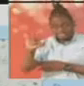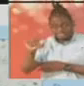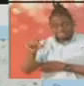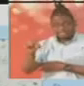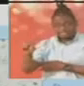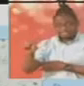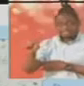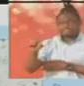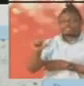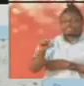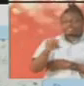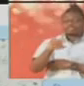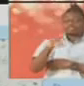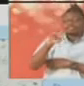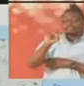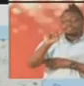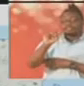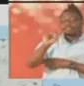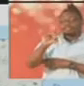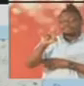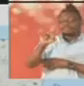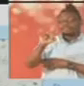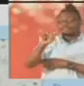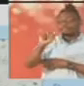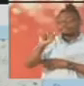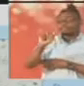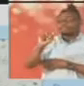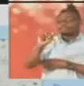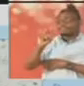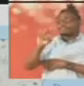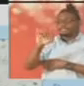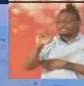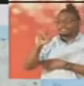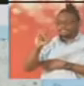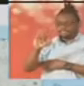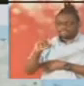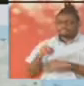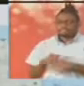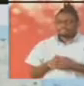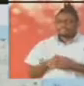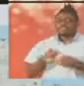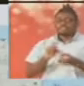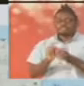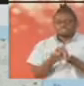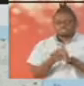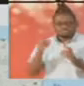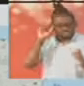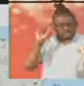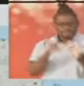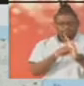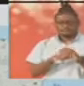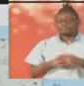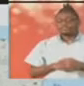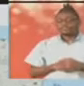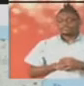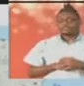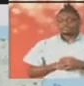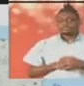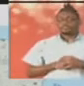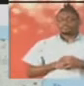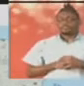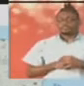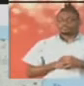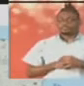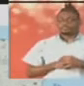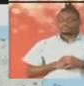as you could see there. As we switch across to the other slide, we'll see now the map